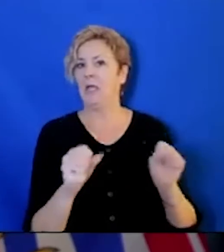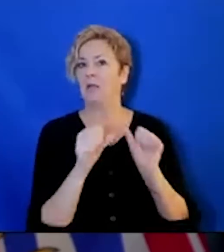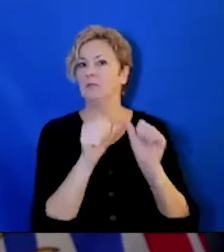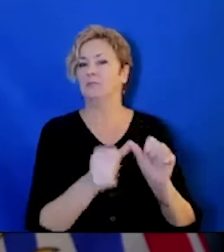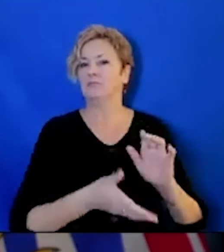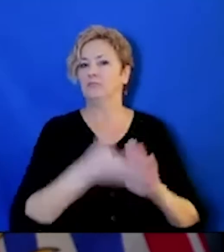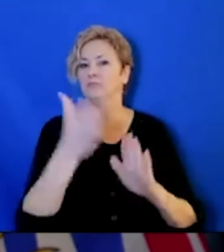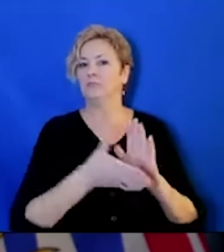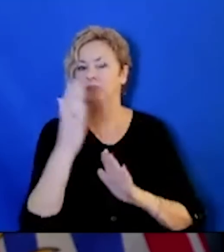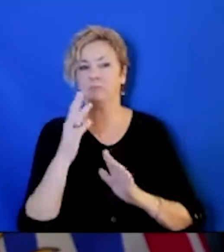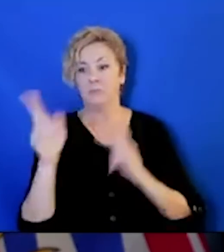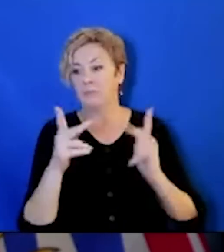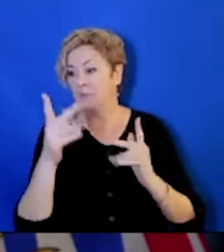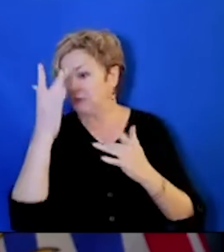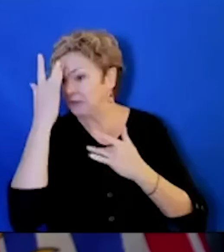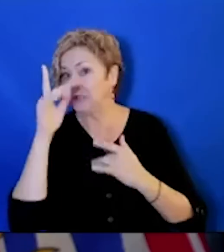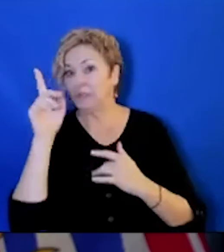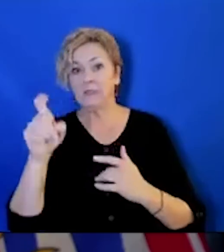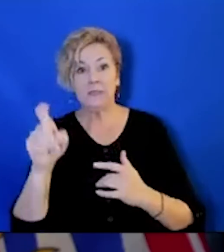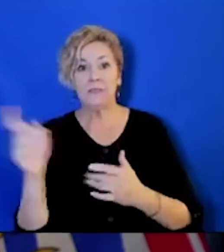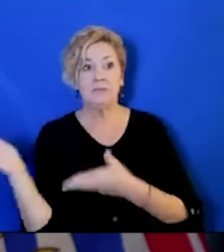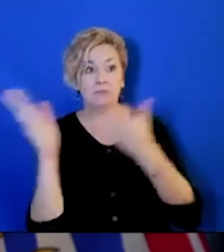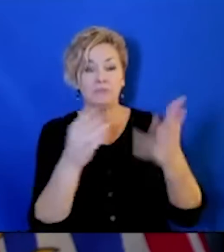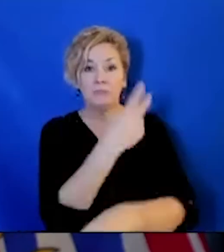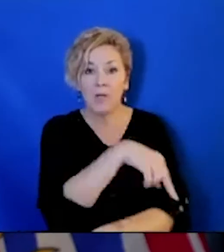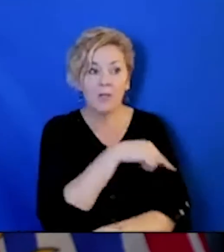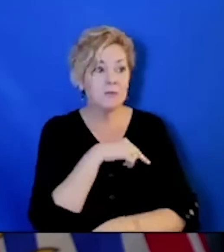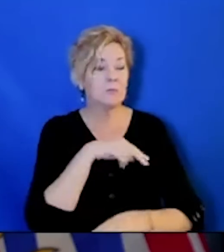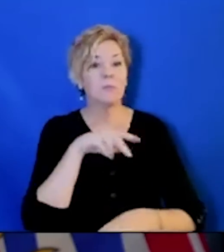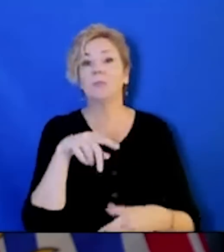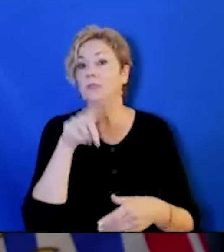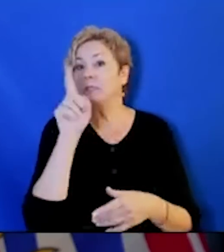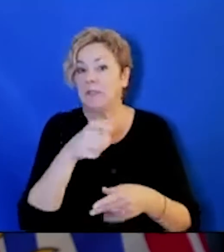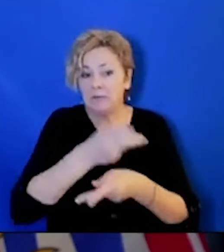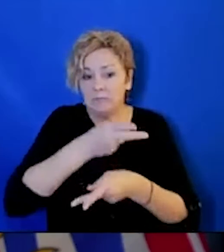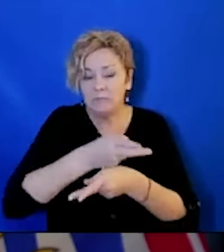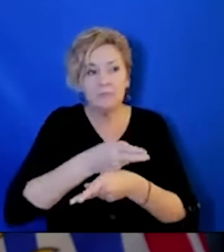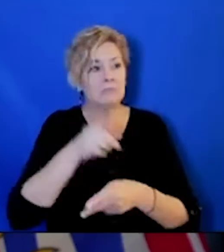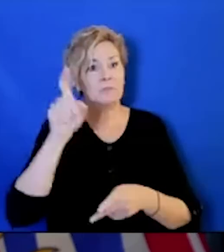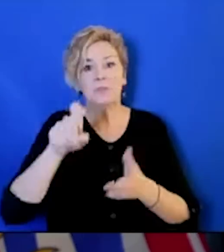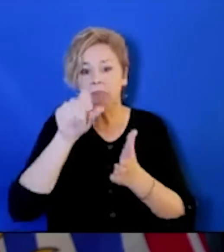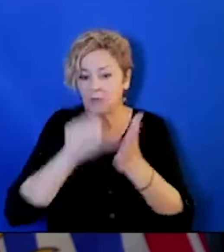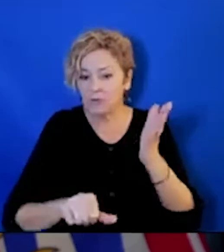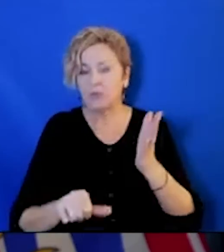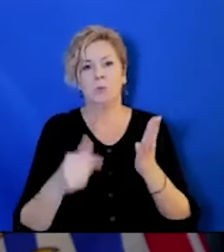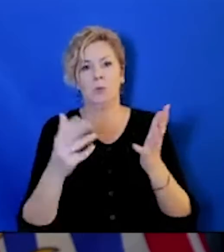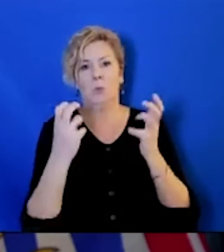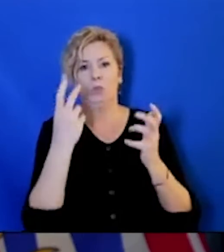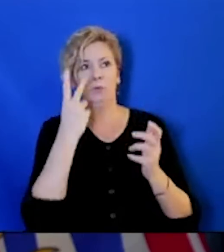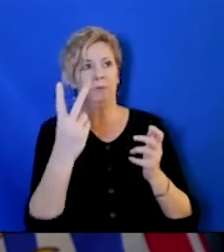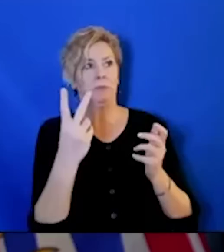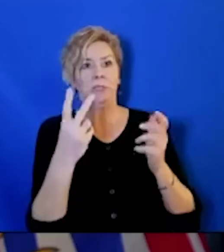for all of us, to protect those who are most vulnerable, and we know now more about who those people are, but they